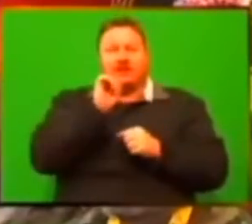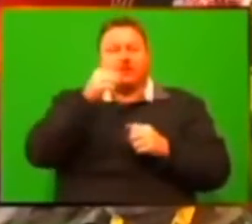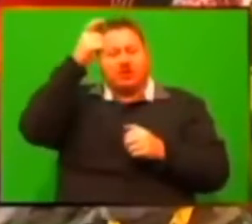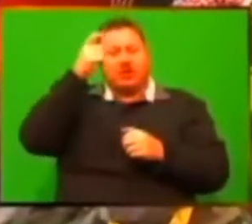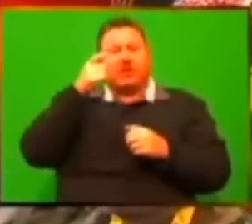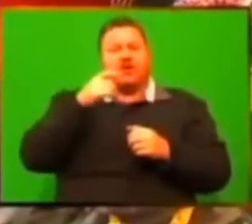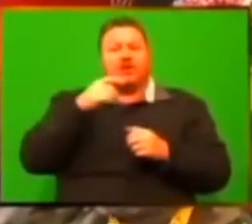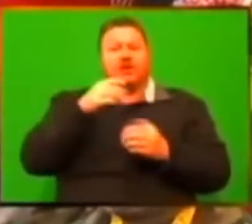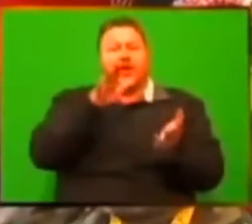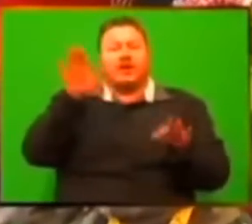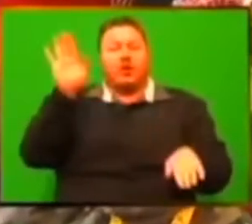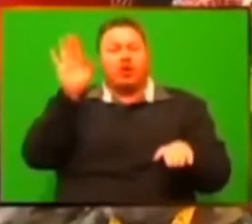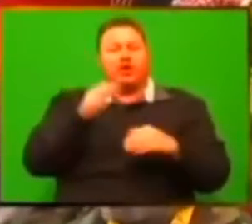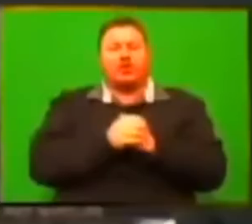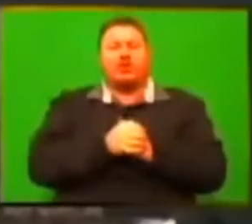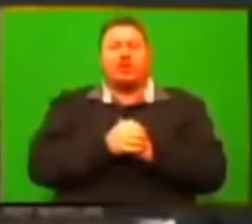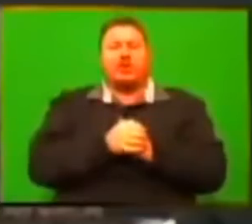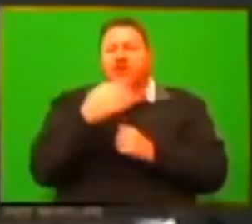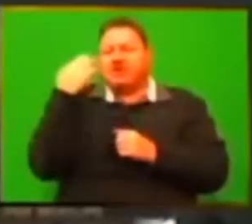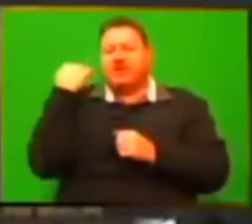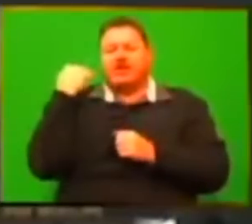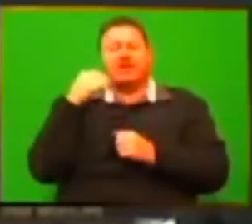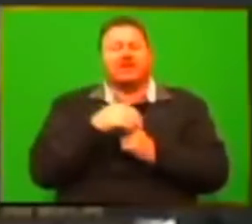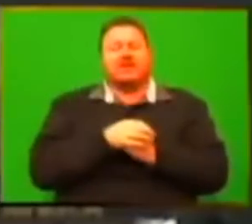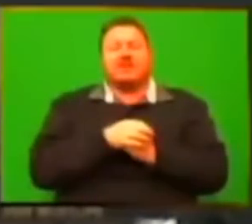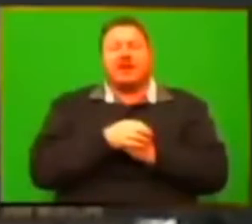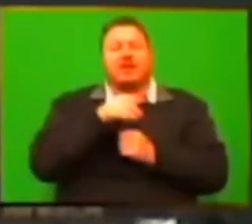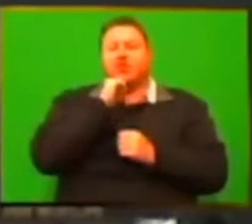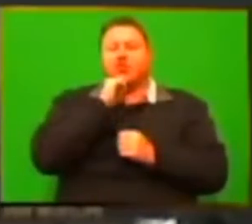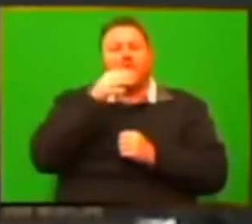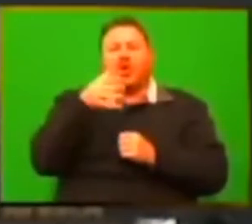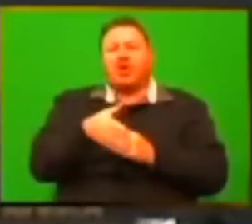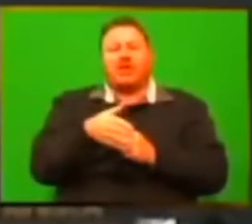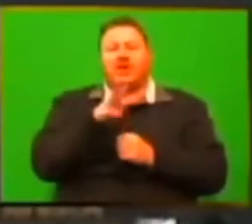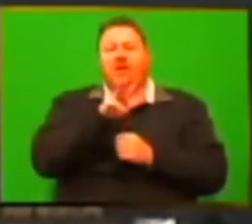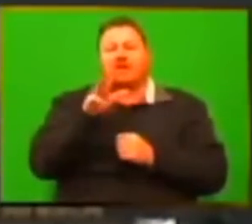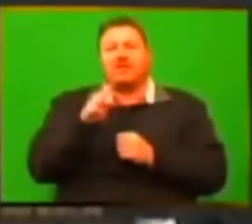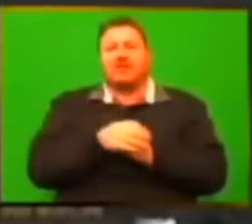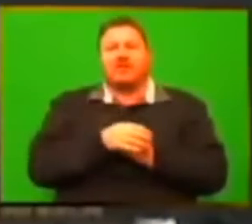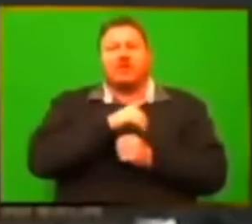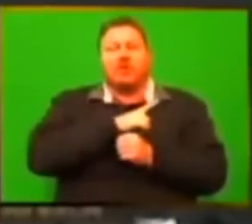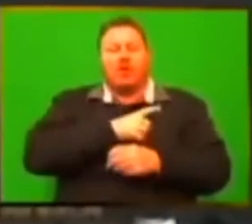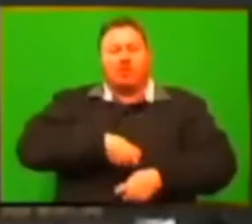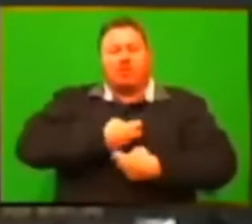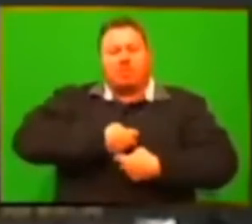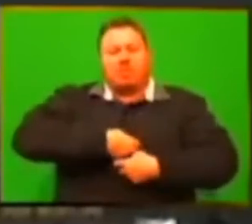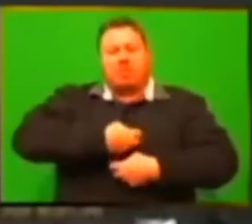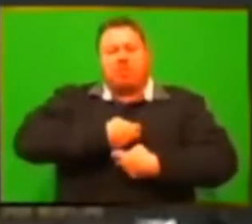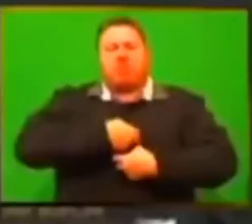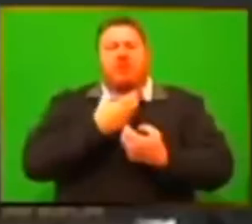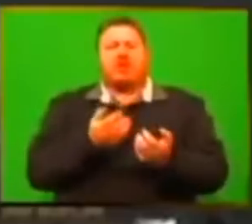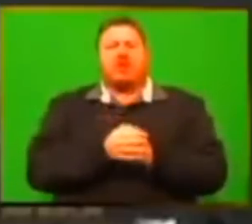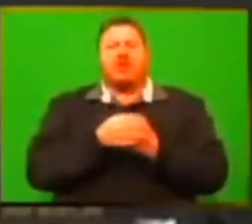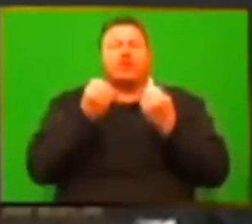you missed the historic moment to do so in 1994 because of personal aggrandizement. Like many